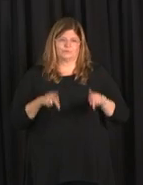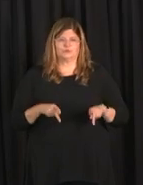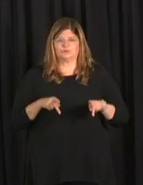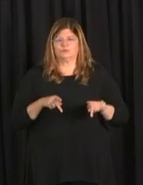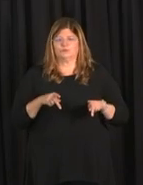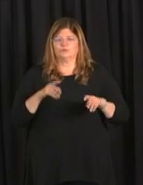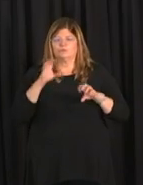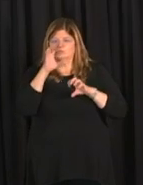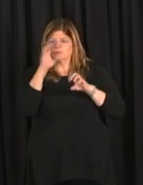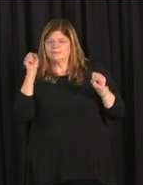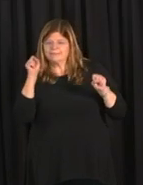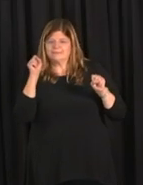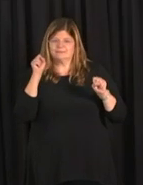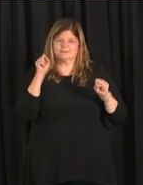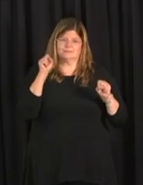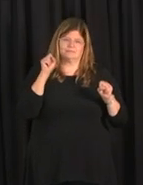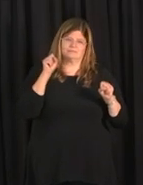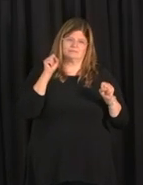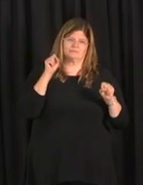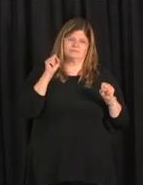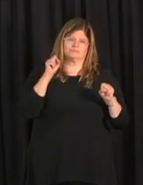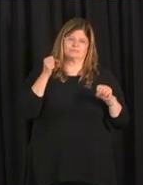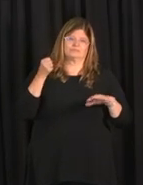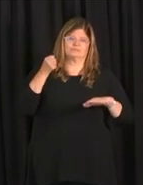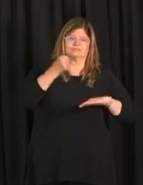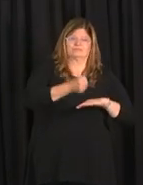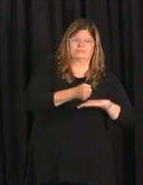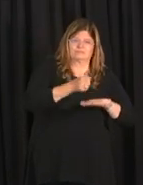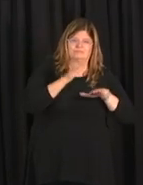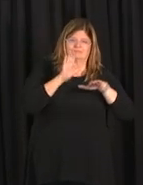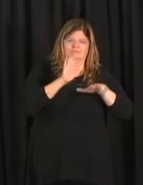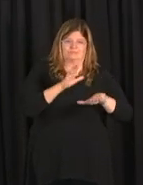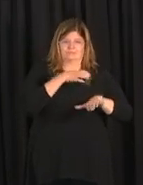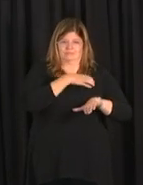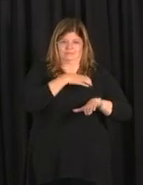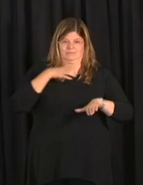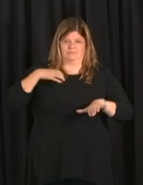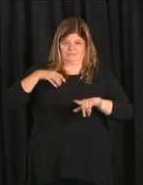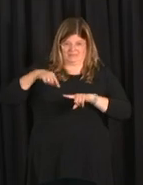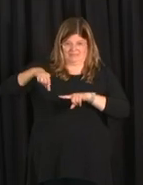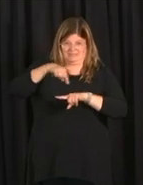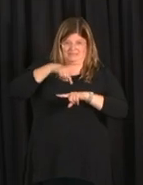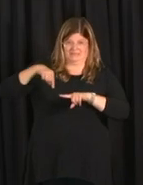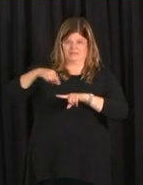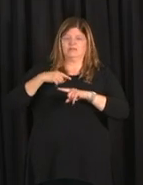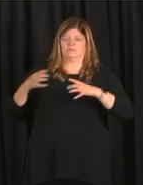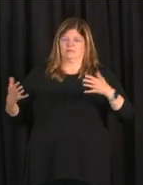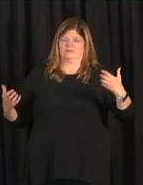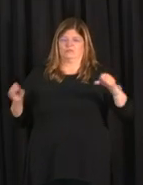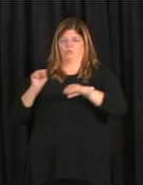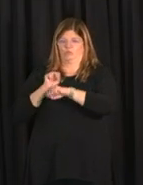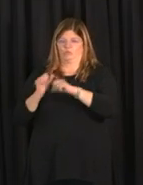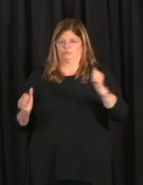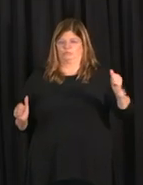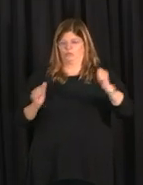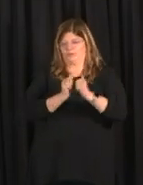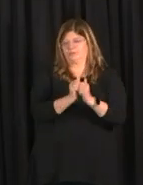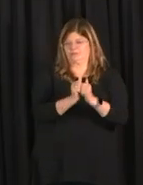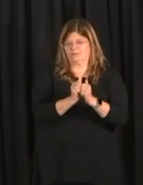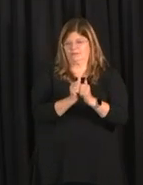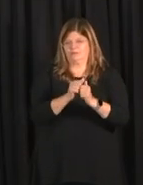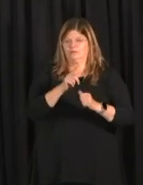The Presidential Inauguration Committee. And then that's when the